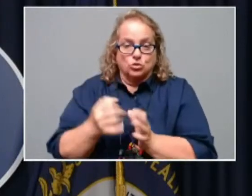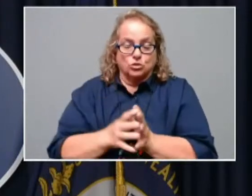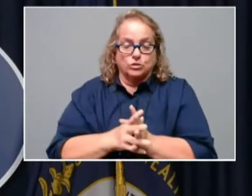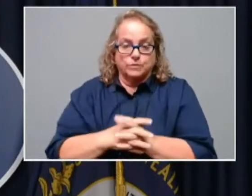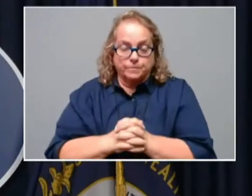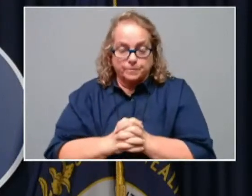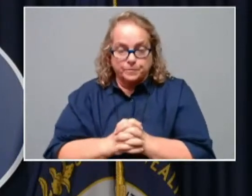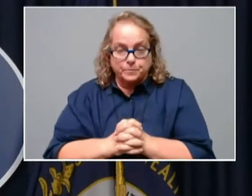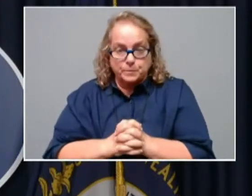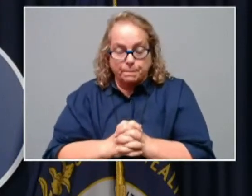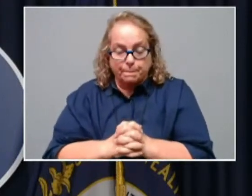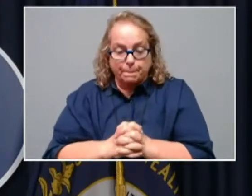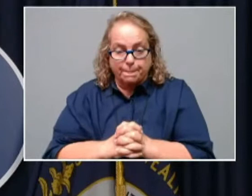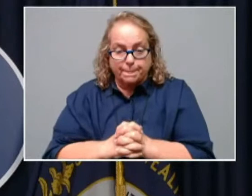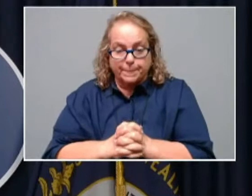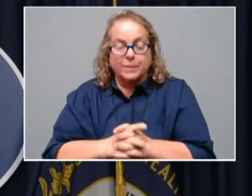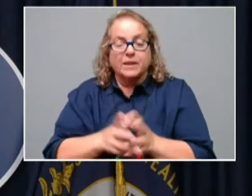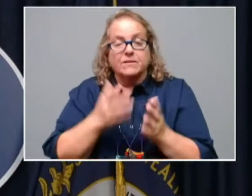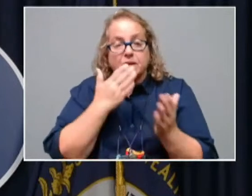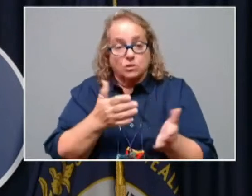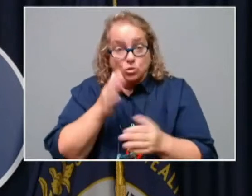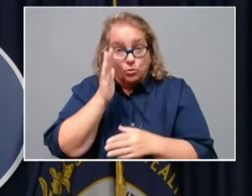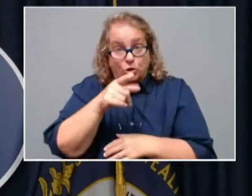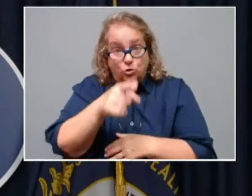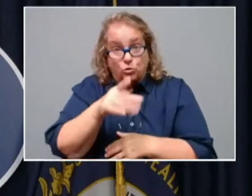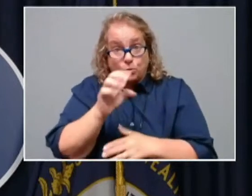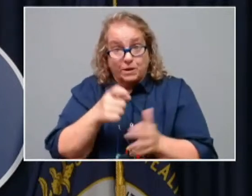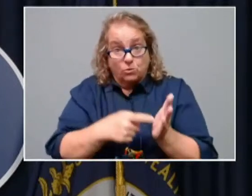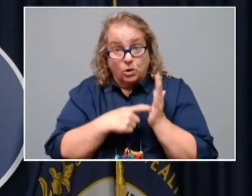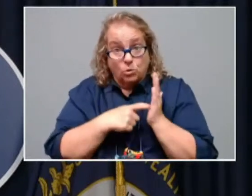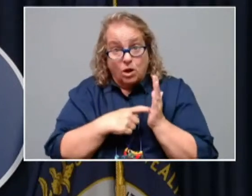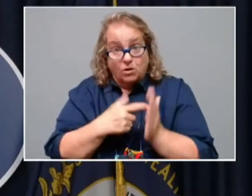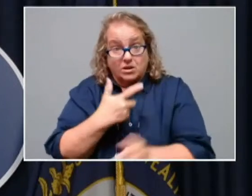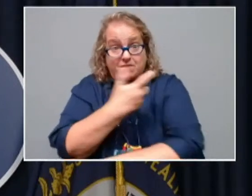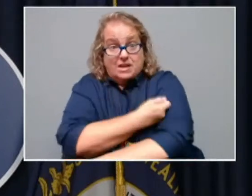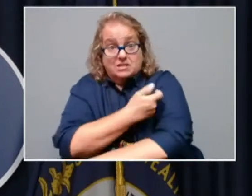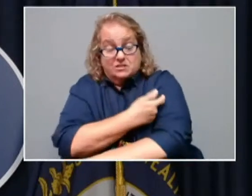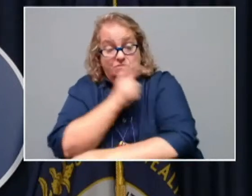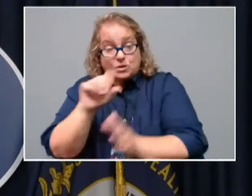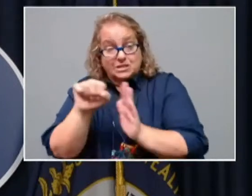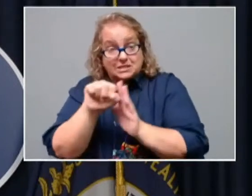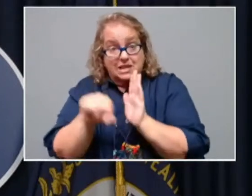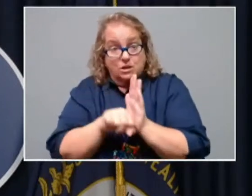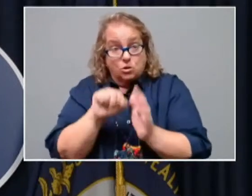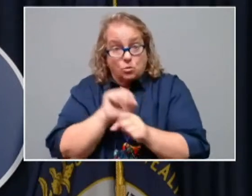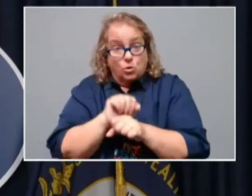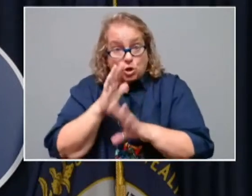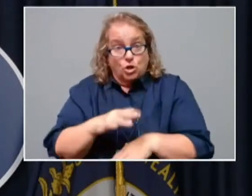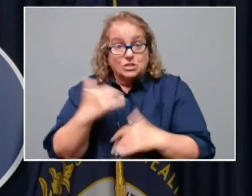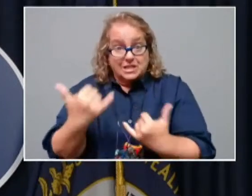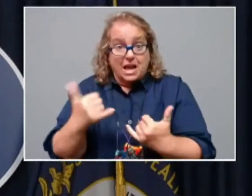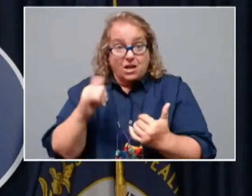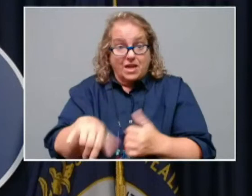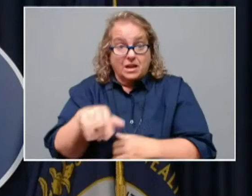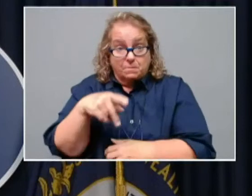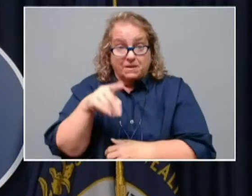Yeah, thank you. Will you be requiring vaccinations for state workers now that Pfizer is approved? Thank you.